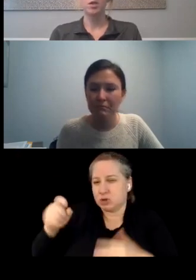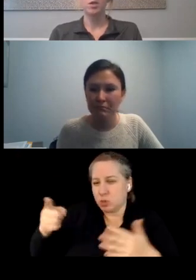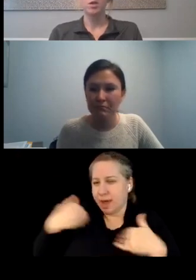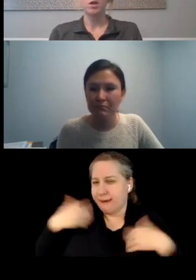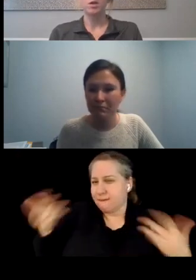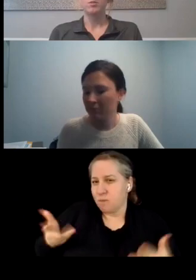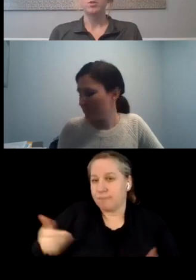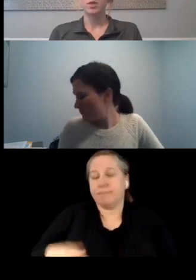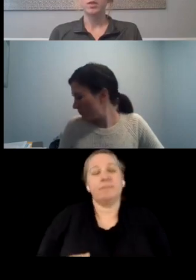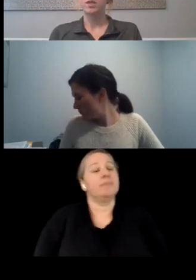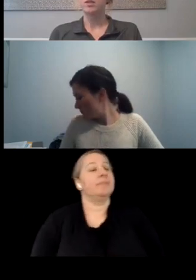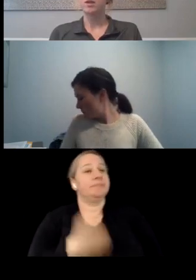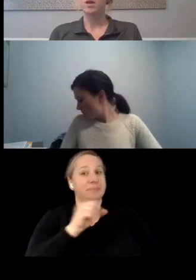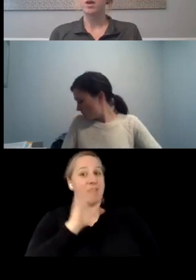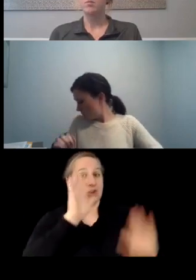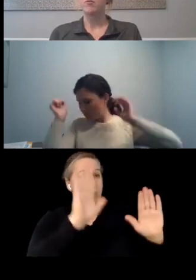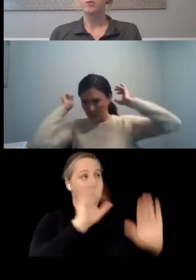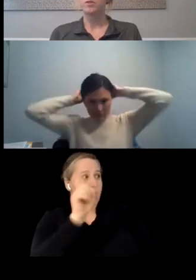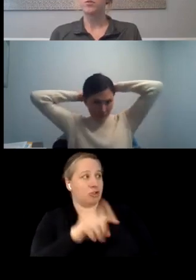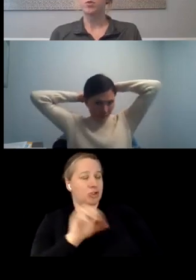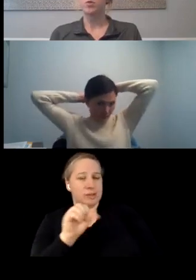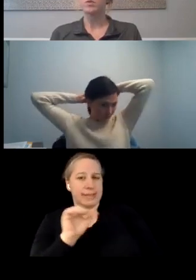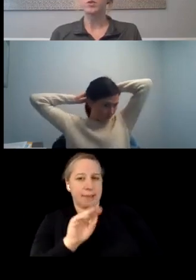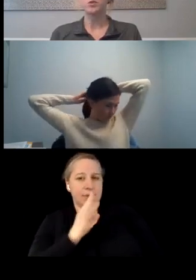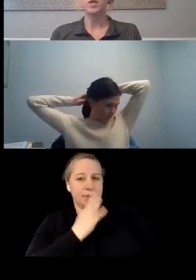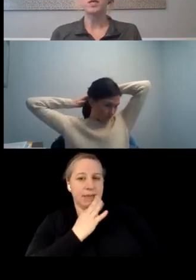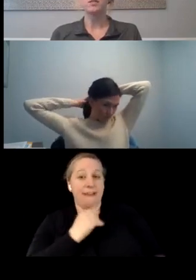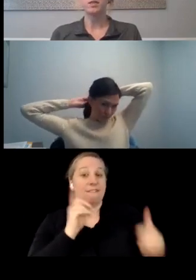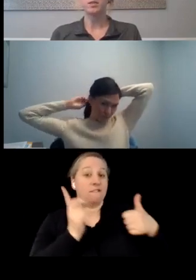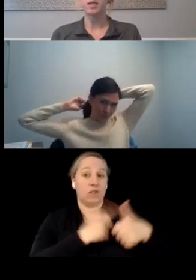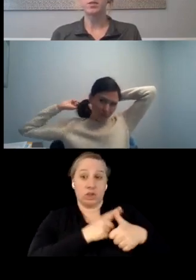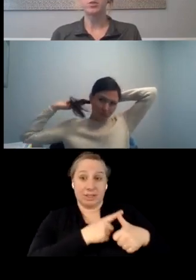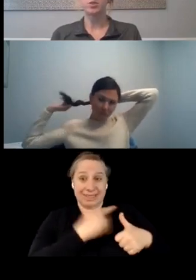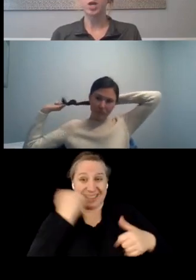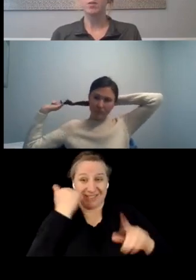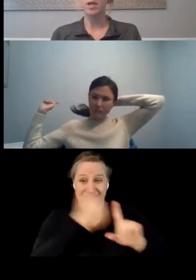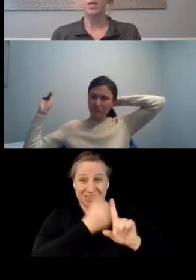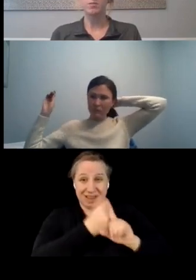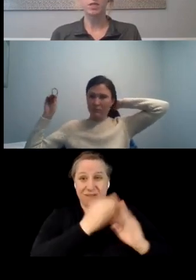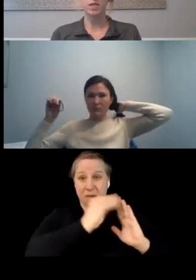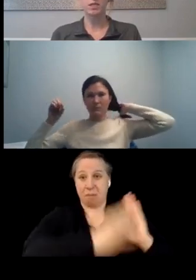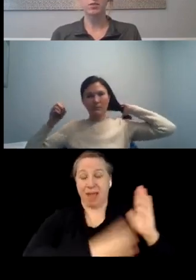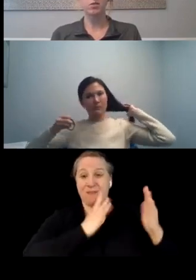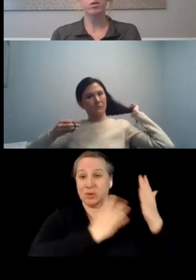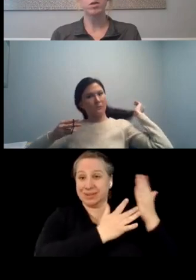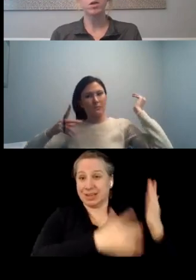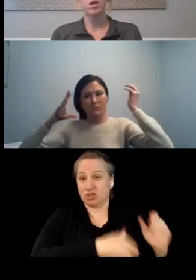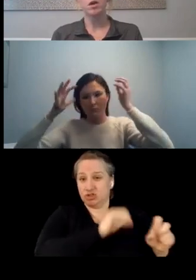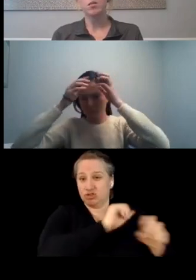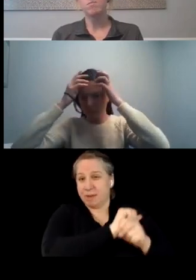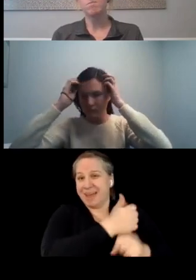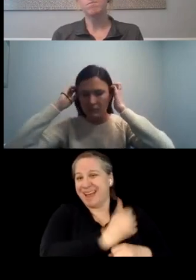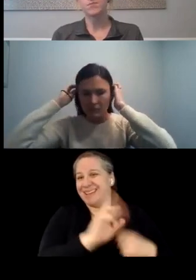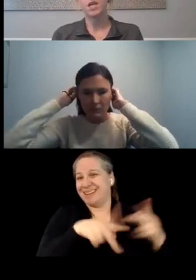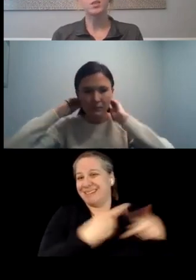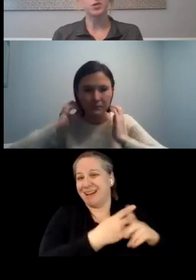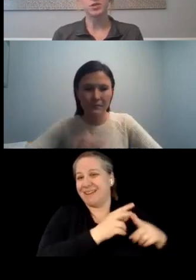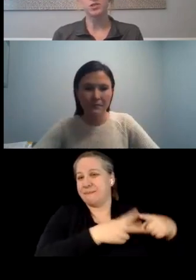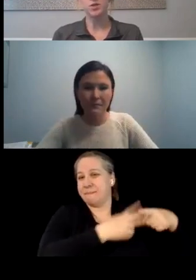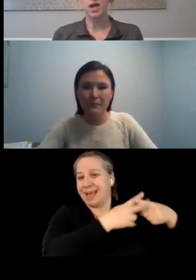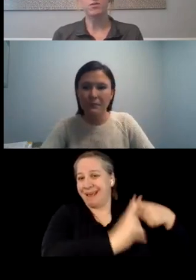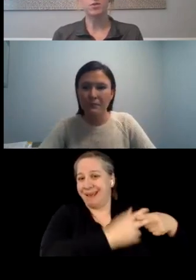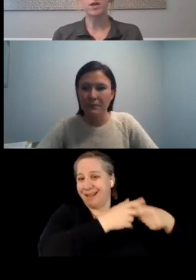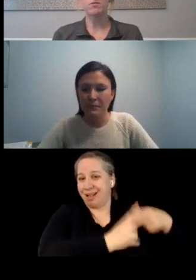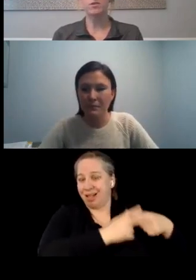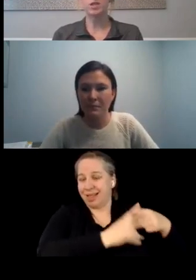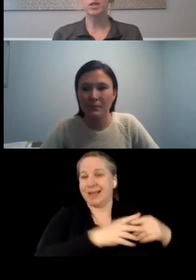question. So I think first and foremost, if you're applying to the technician job, any mechanical experience